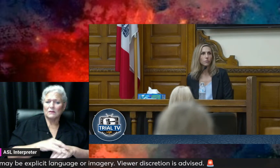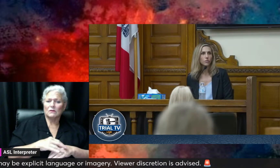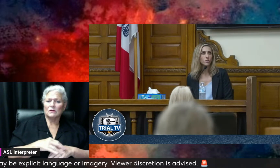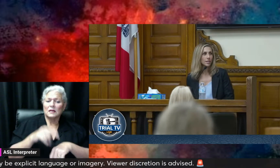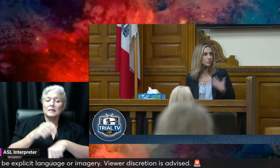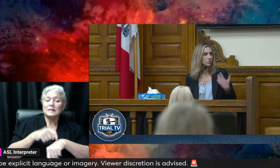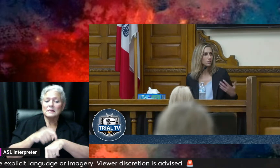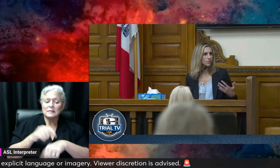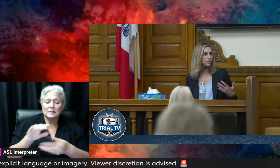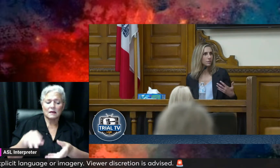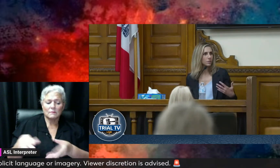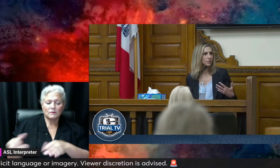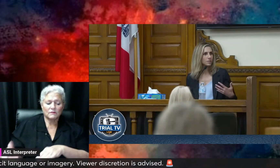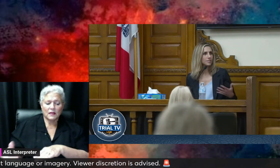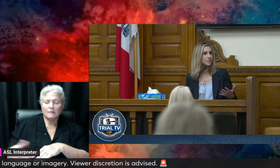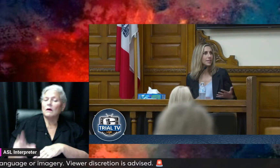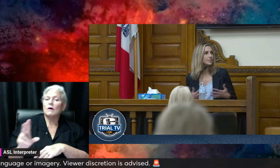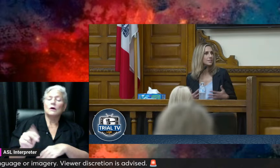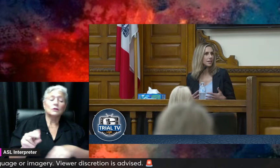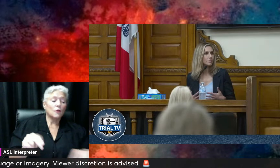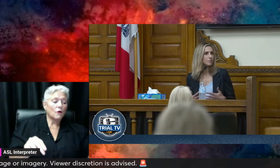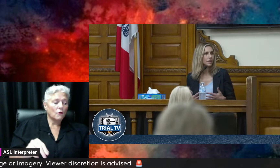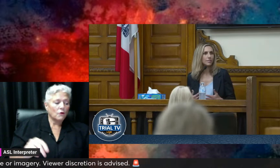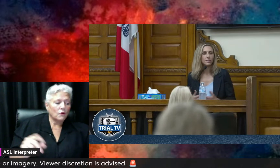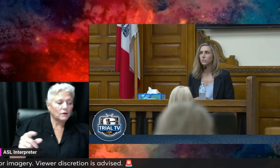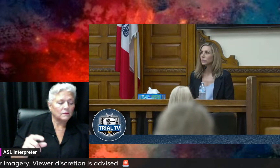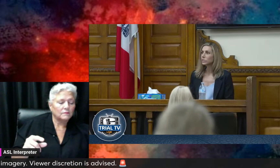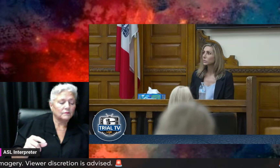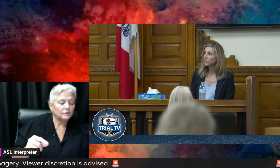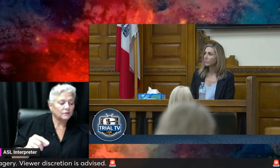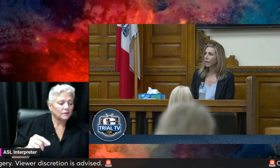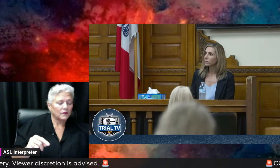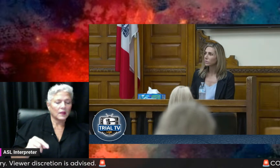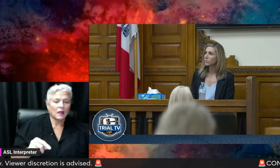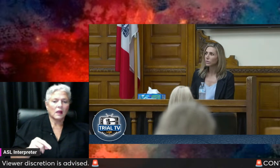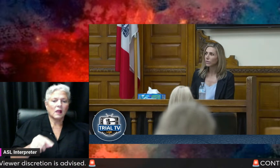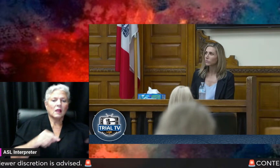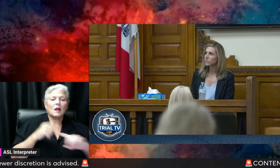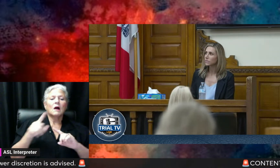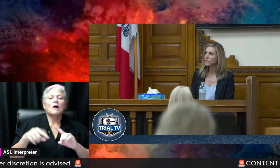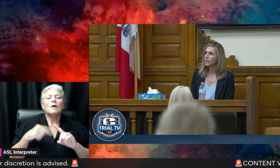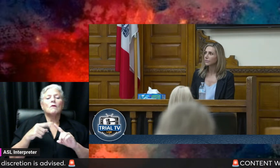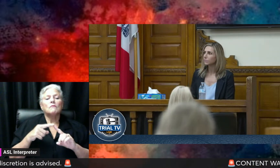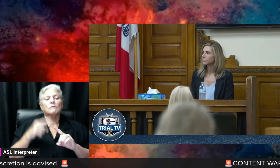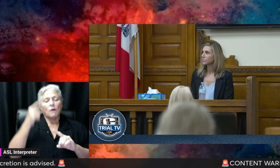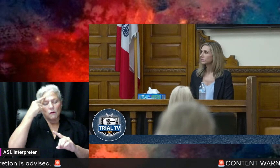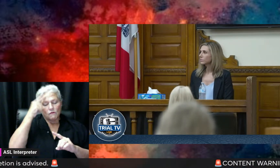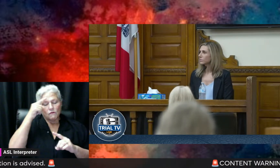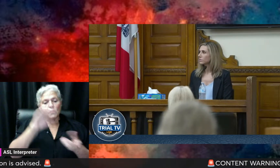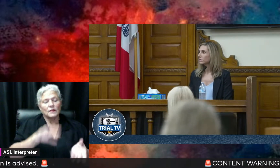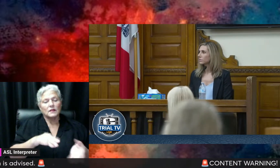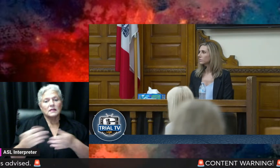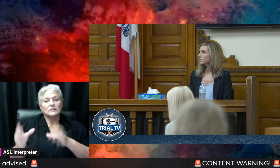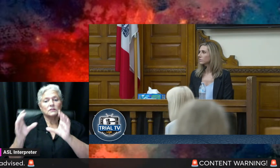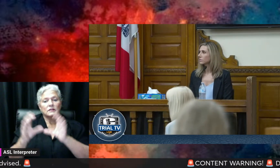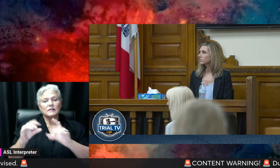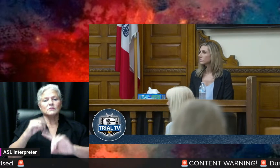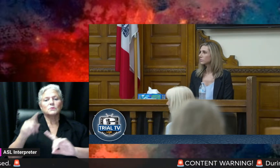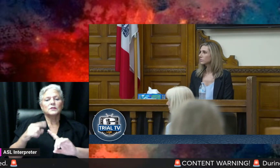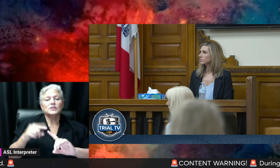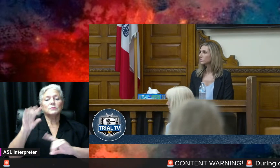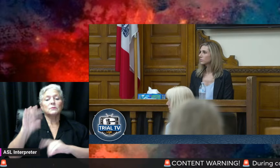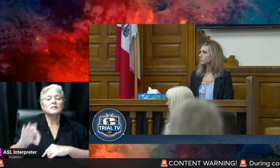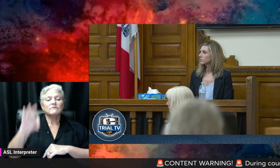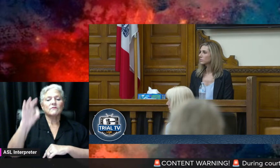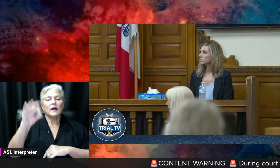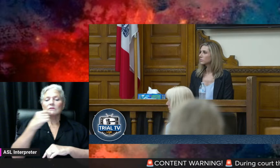No. For the death certificate, when it says date and time of death, it's when she was found and pronounced dead. Okay. So